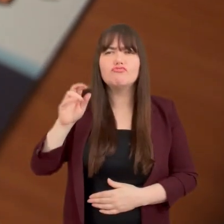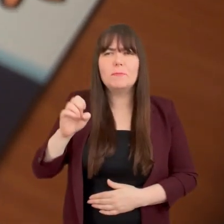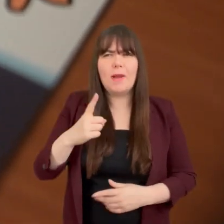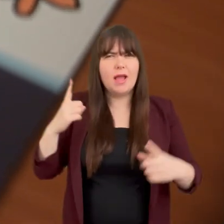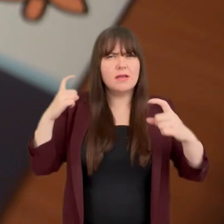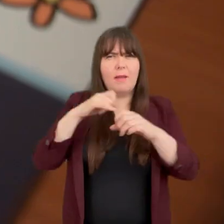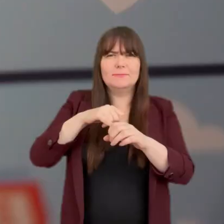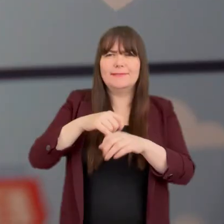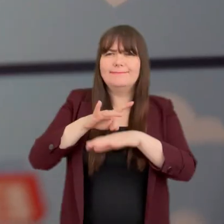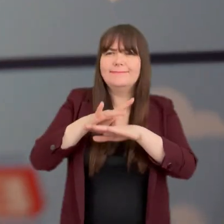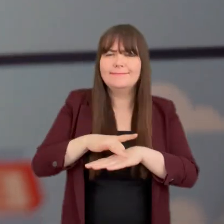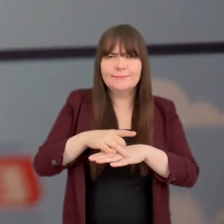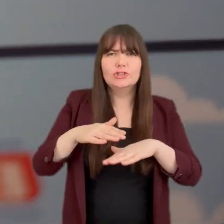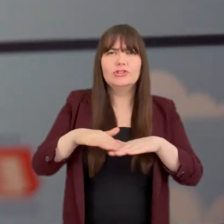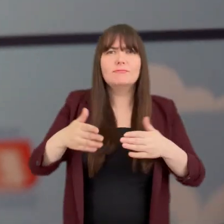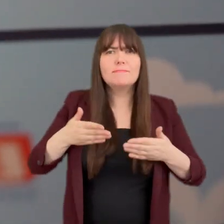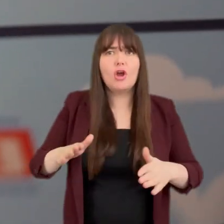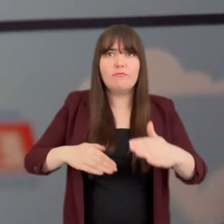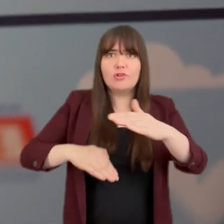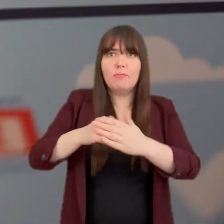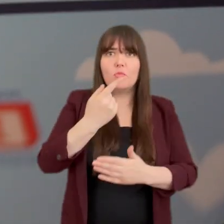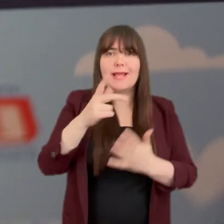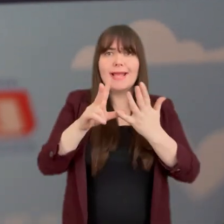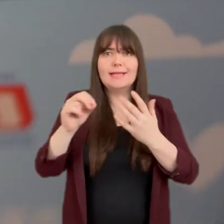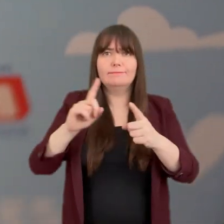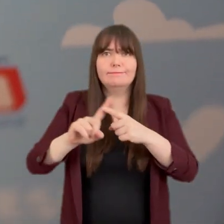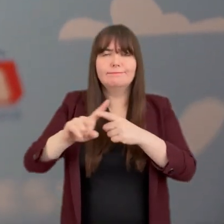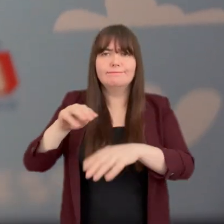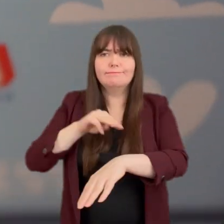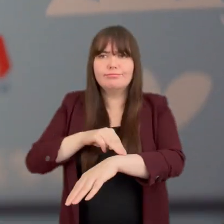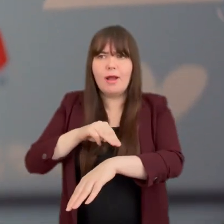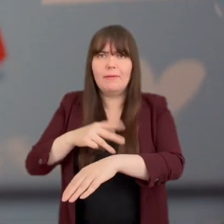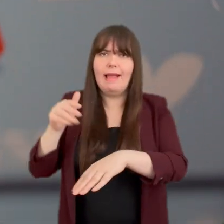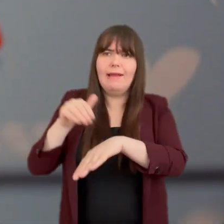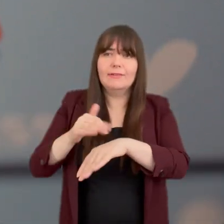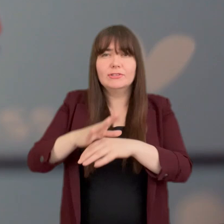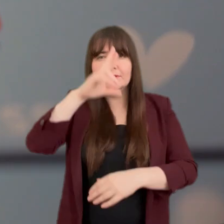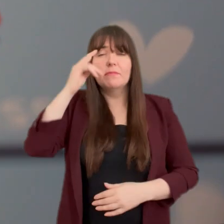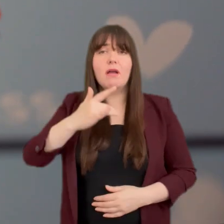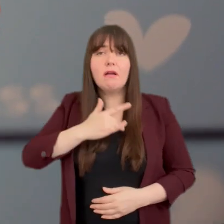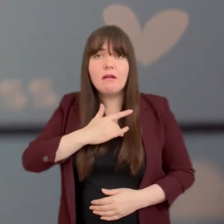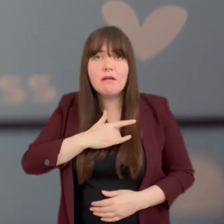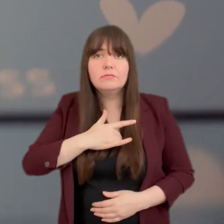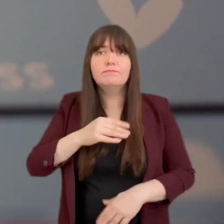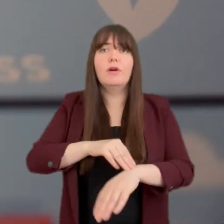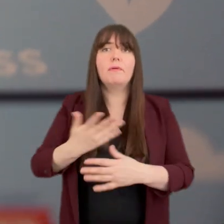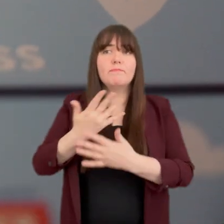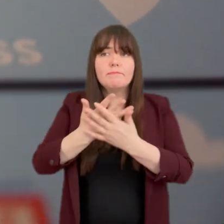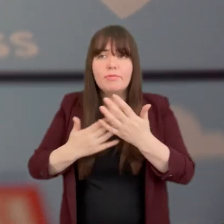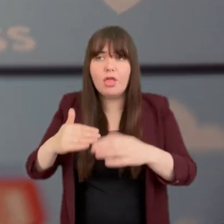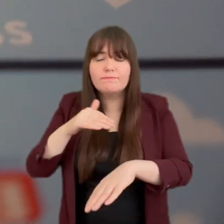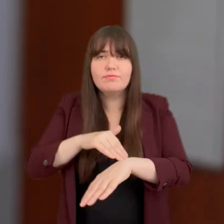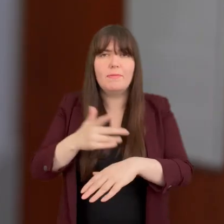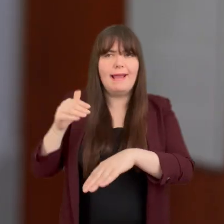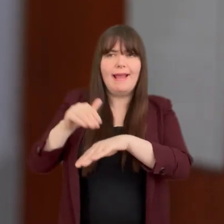very complex medical condition in that children are born with up to 180 different problems which can affect, for example,